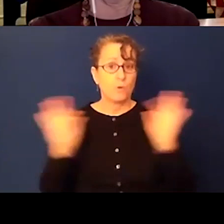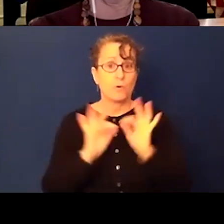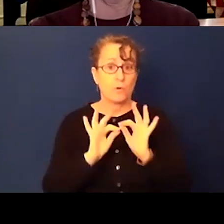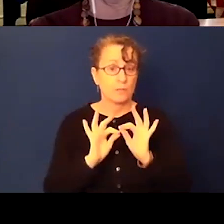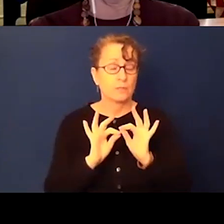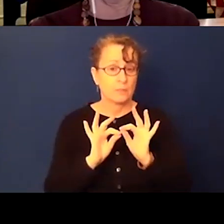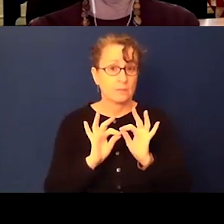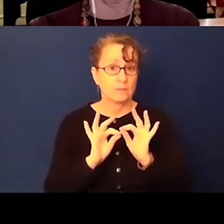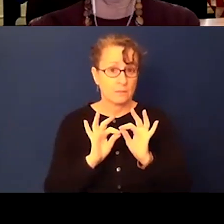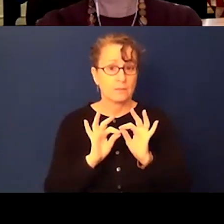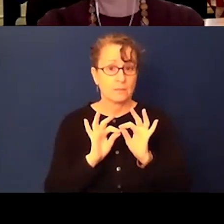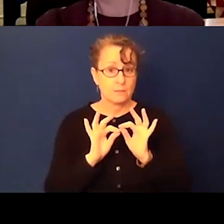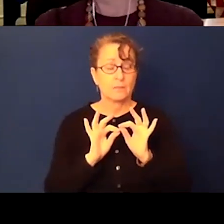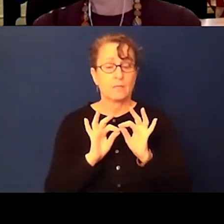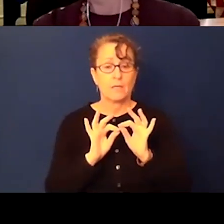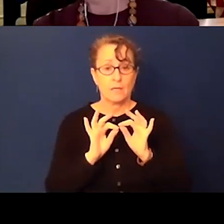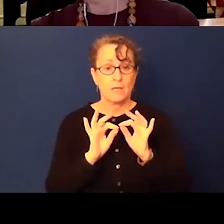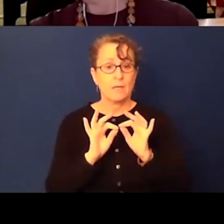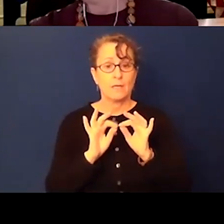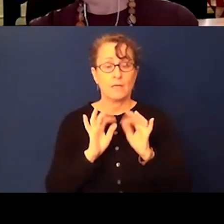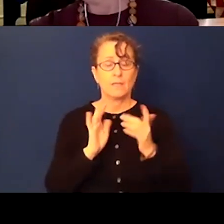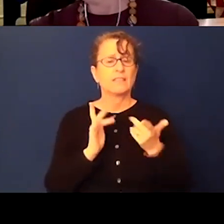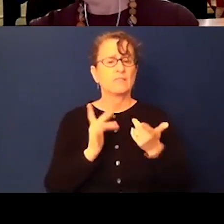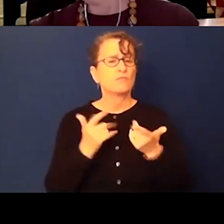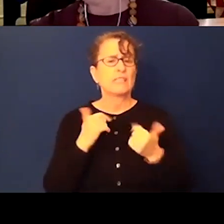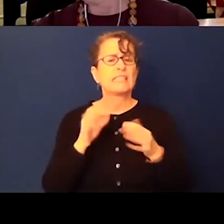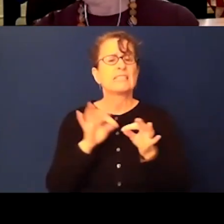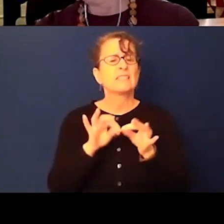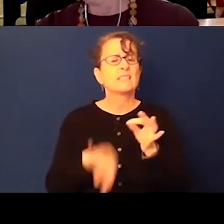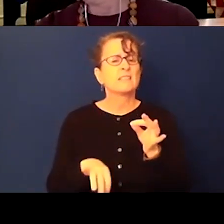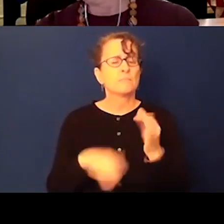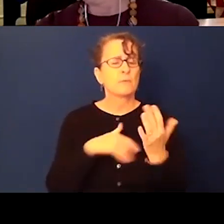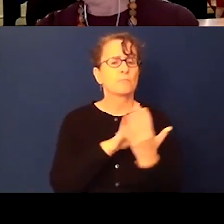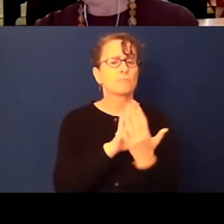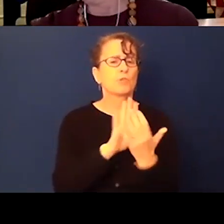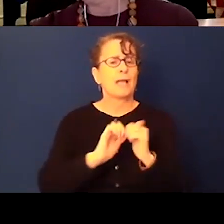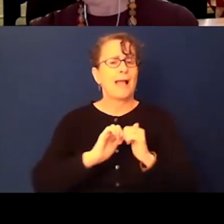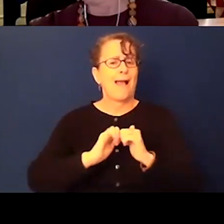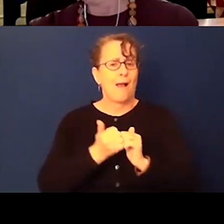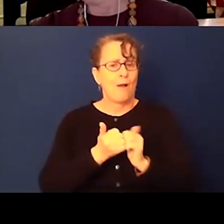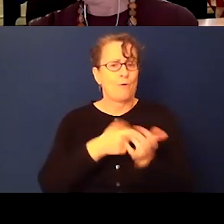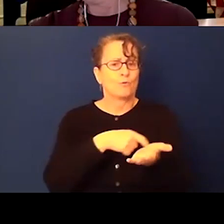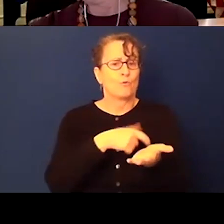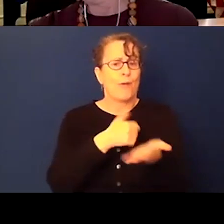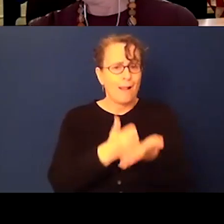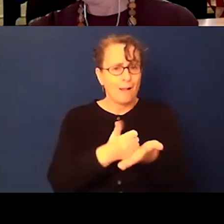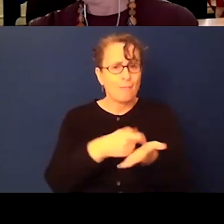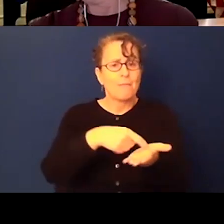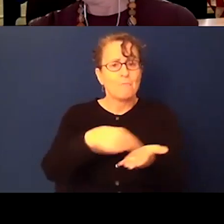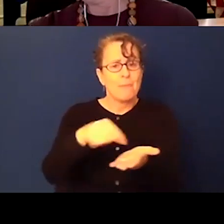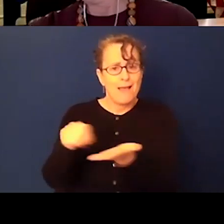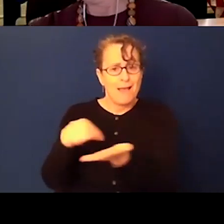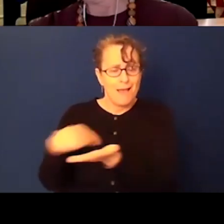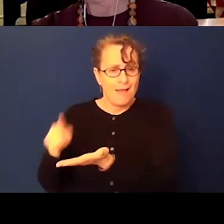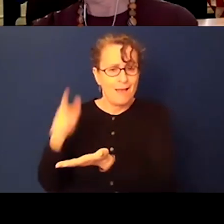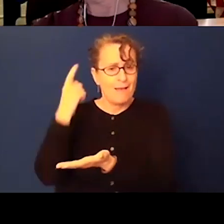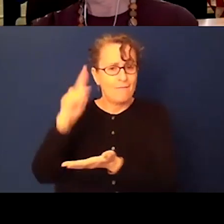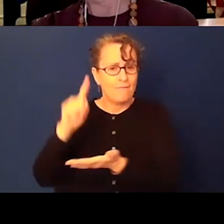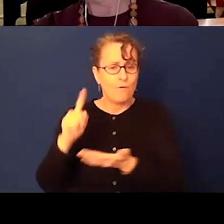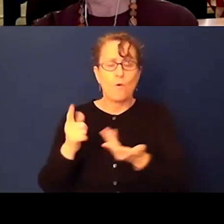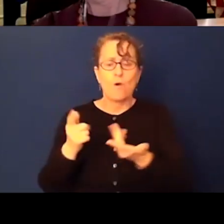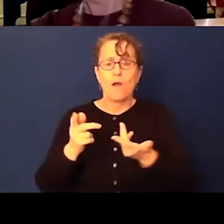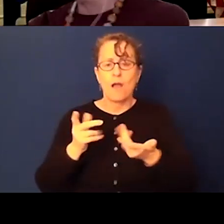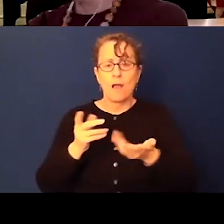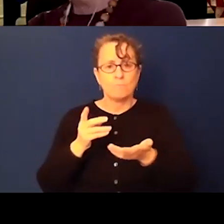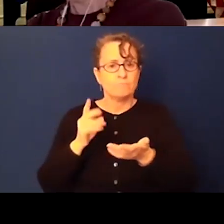sensible, simple way for us to administer this reimbursement process.